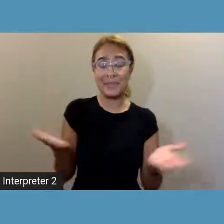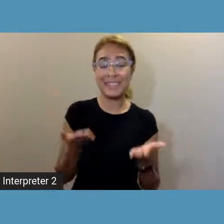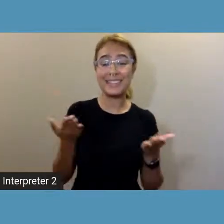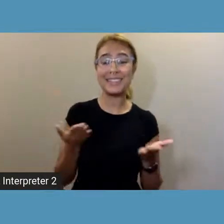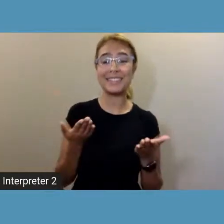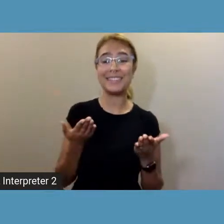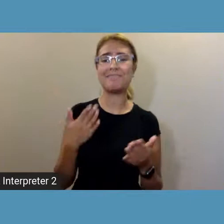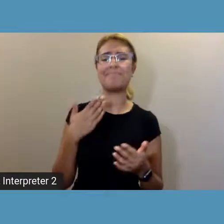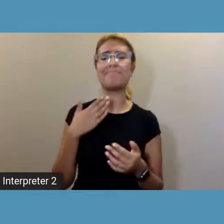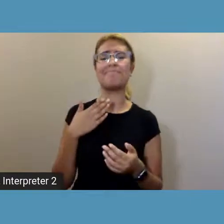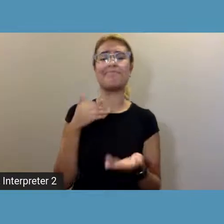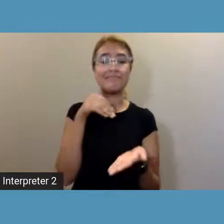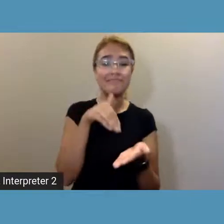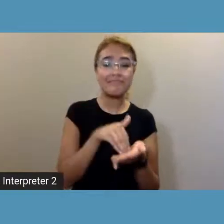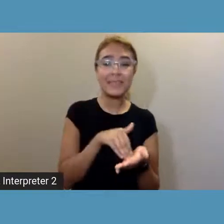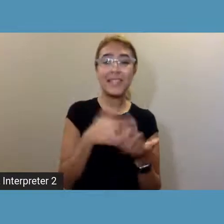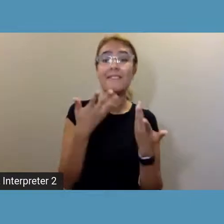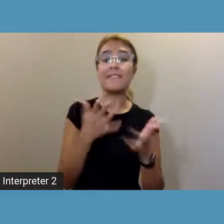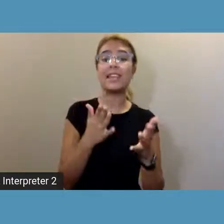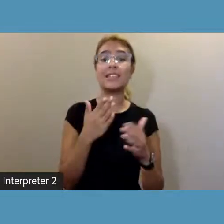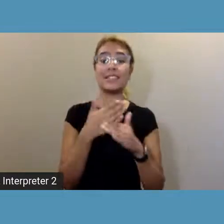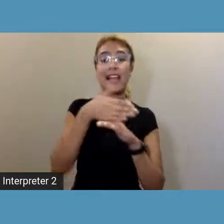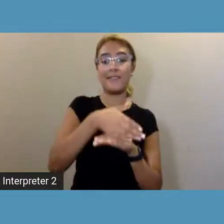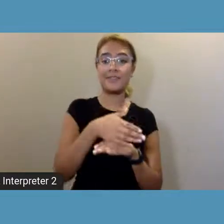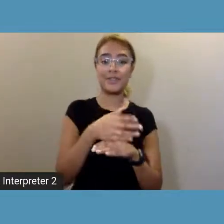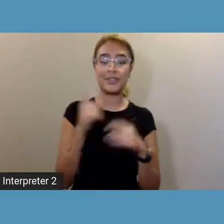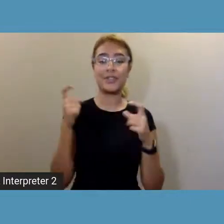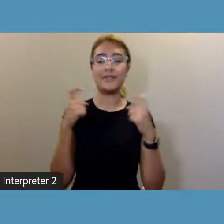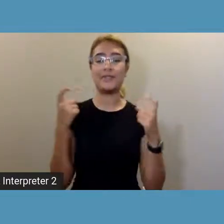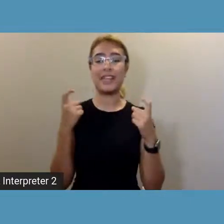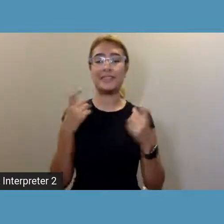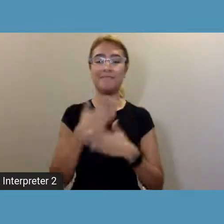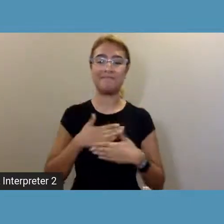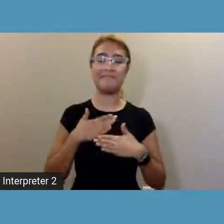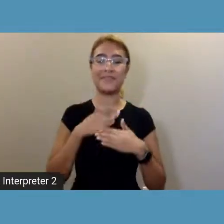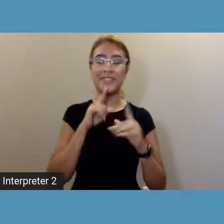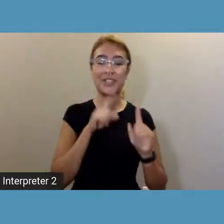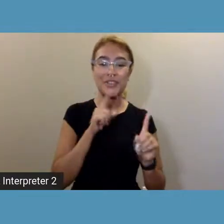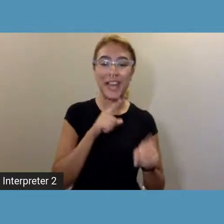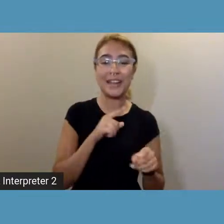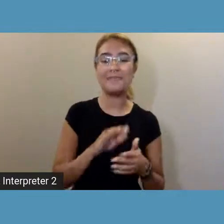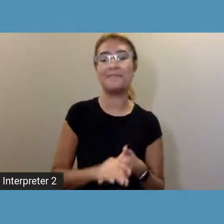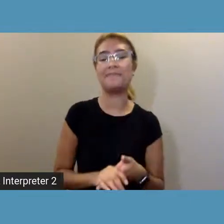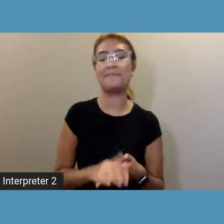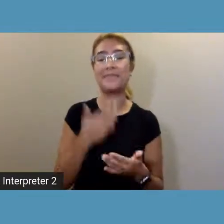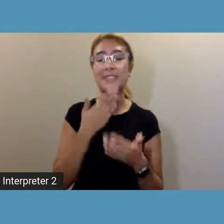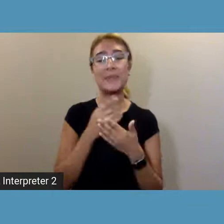complete the post-event satisfaction survey. Have a great week. See you next week.